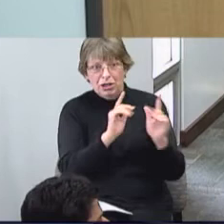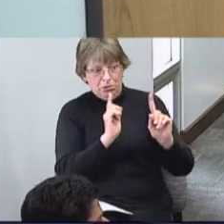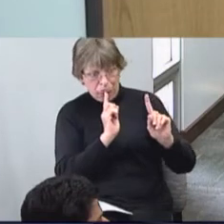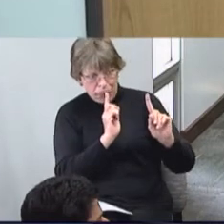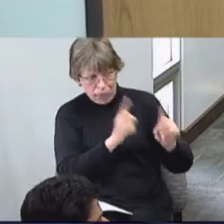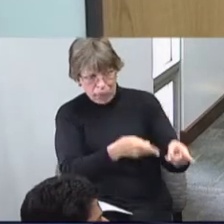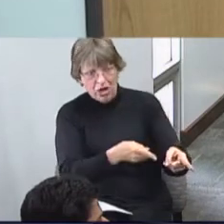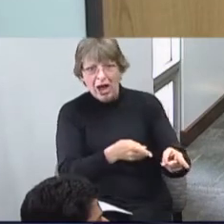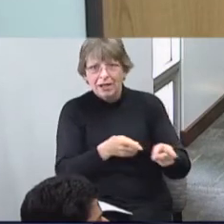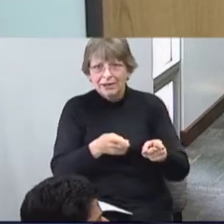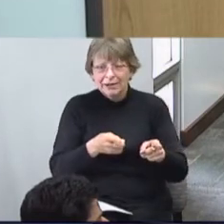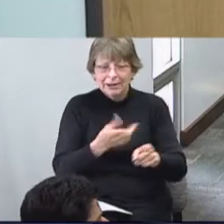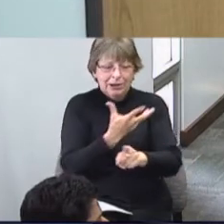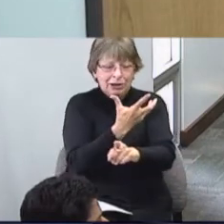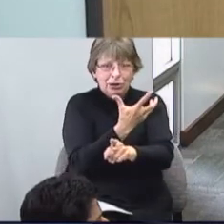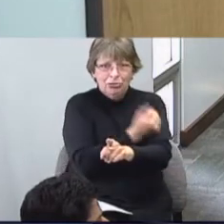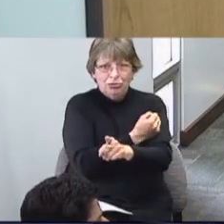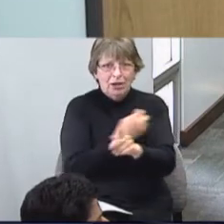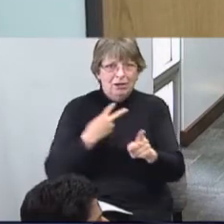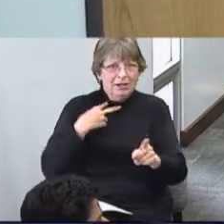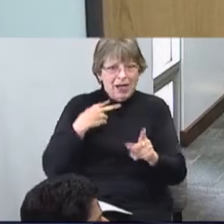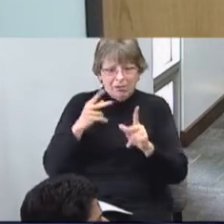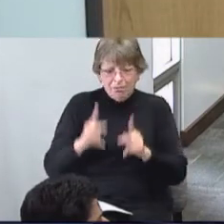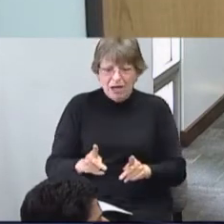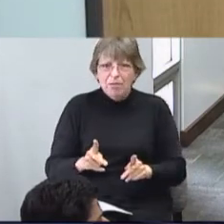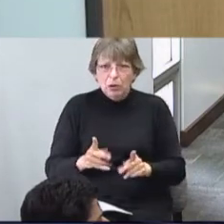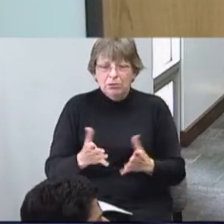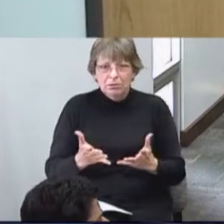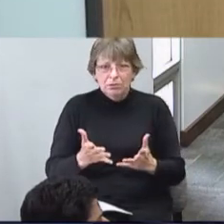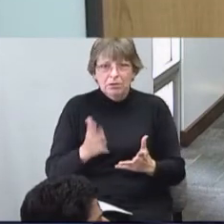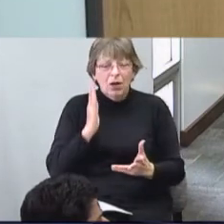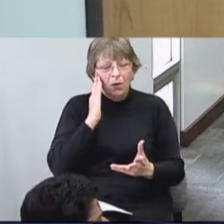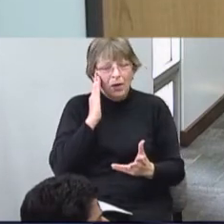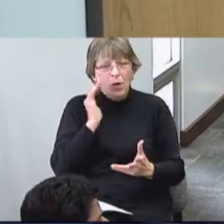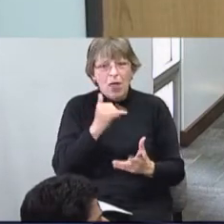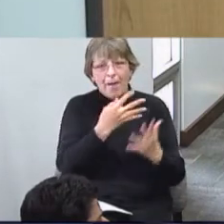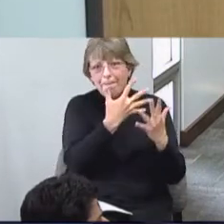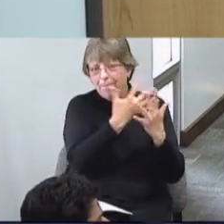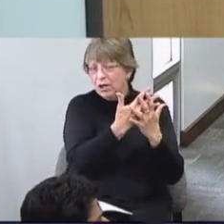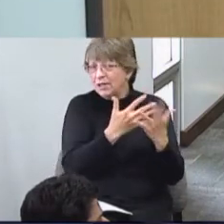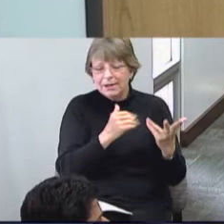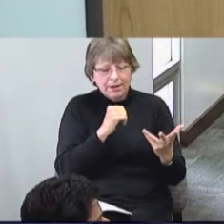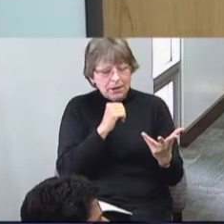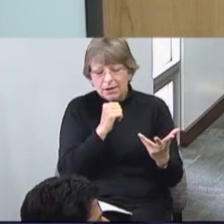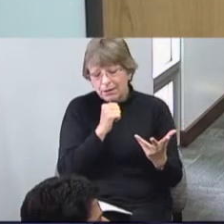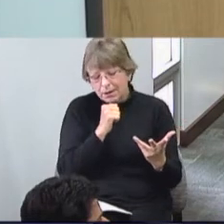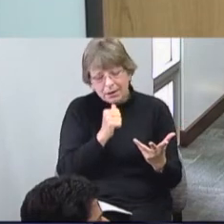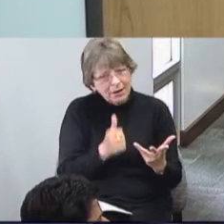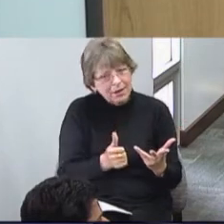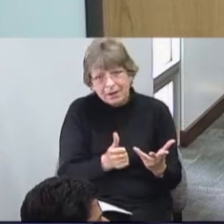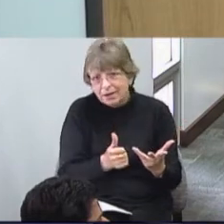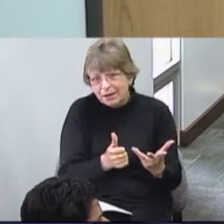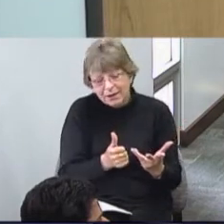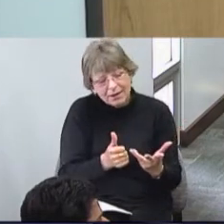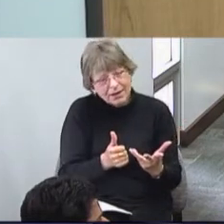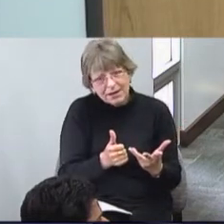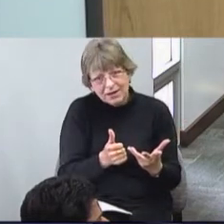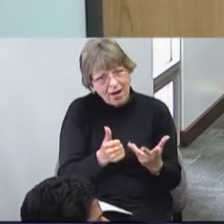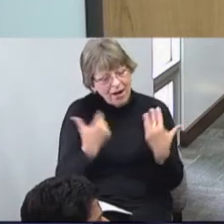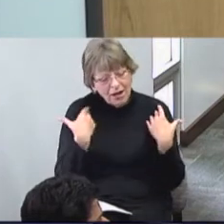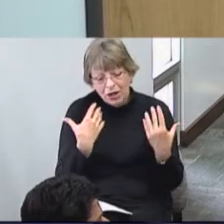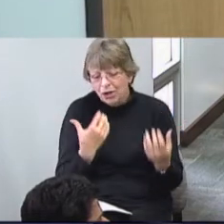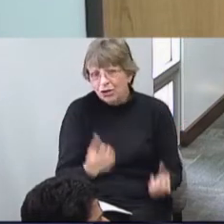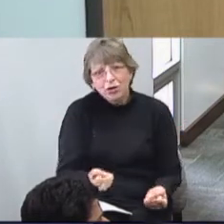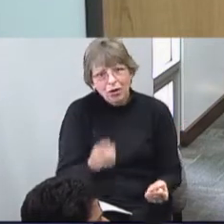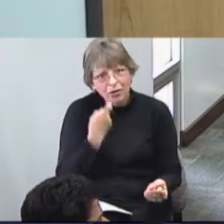gain treatment rather than prison. We know that prison does not cure addiction, only